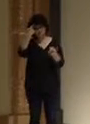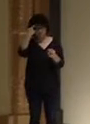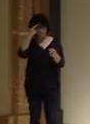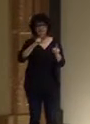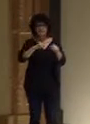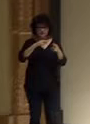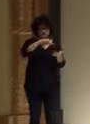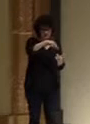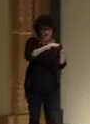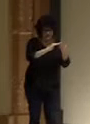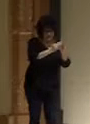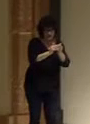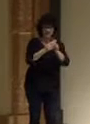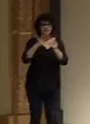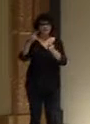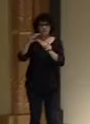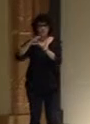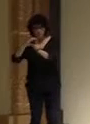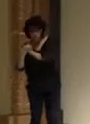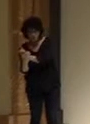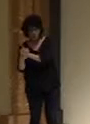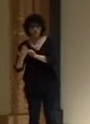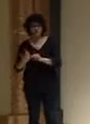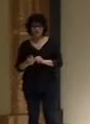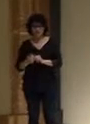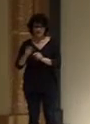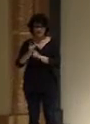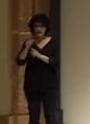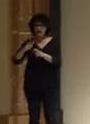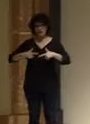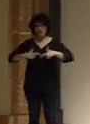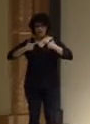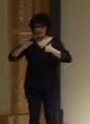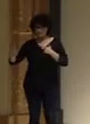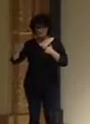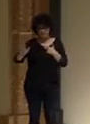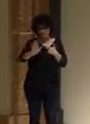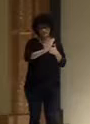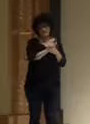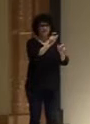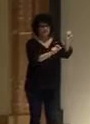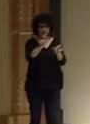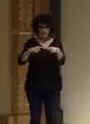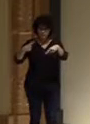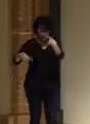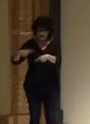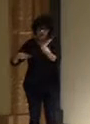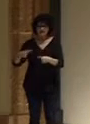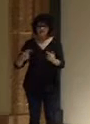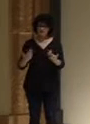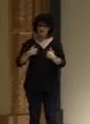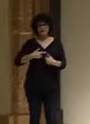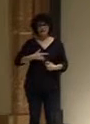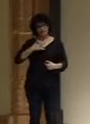own, to their journeys, their processes, and their practices, because that is what